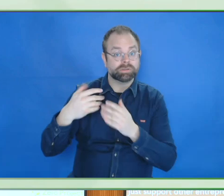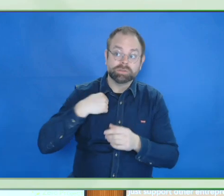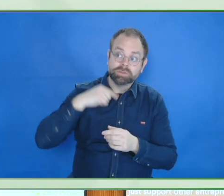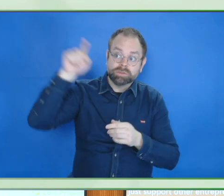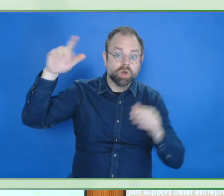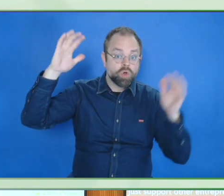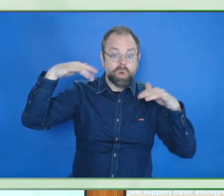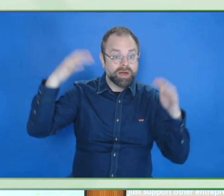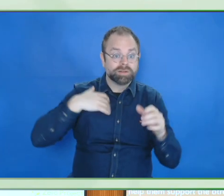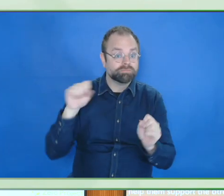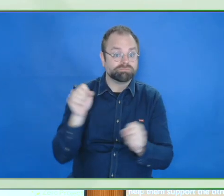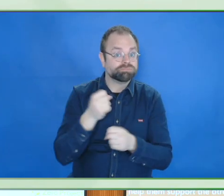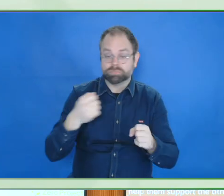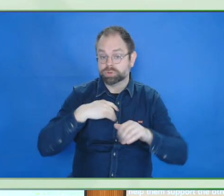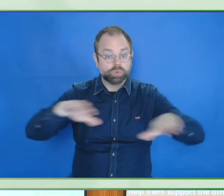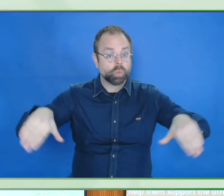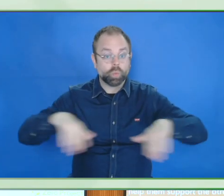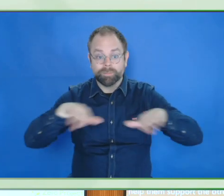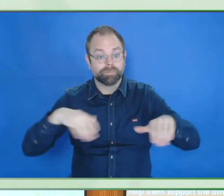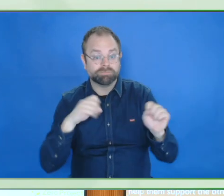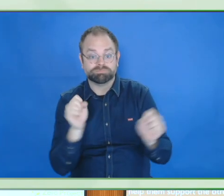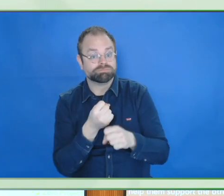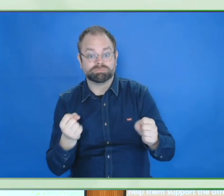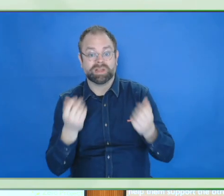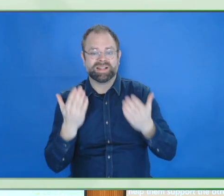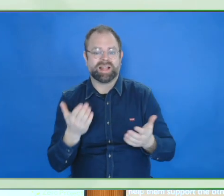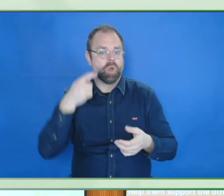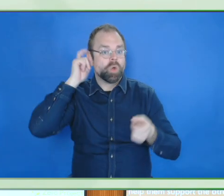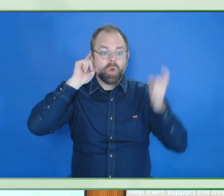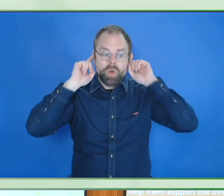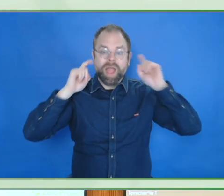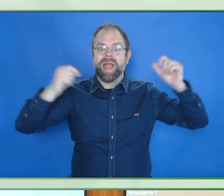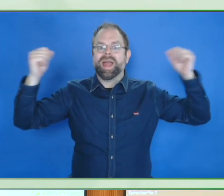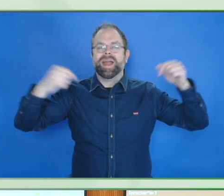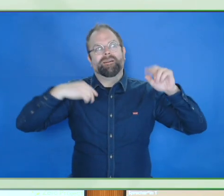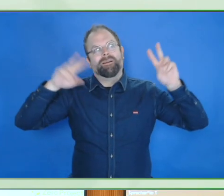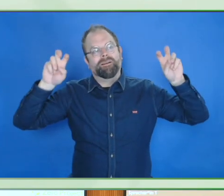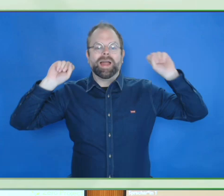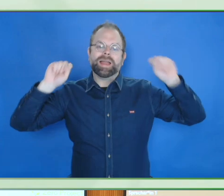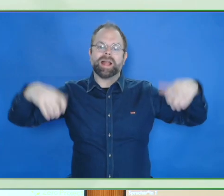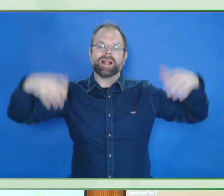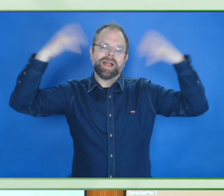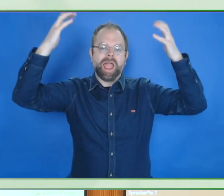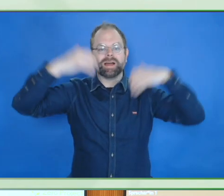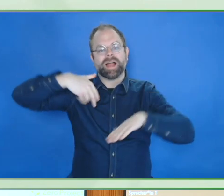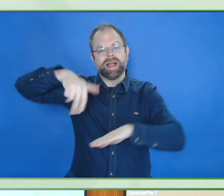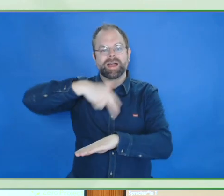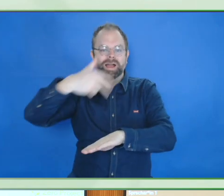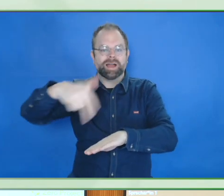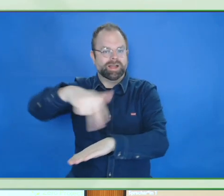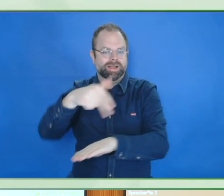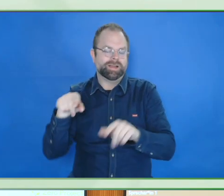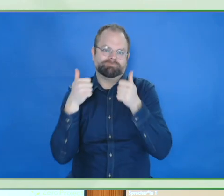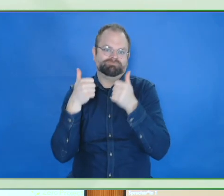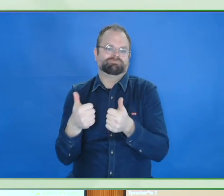a product or a service. So together at SEEDSTARS, we're building a world where people like Ashwarya, the founder